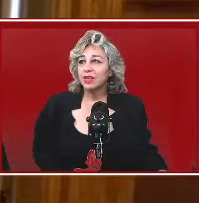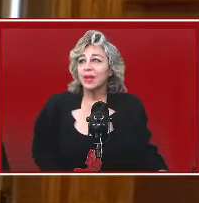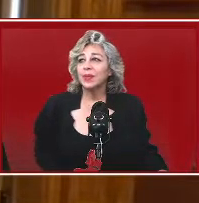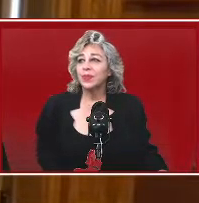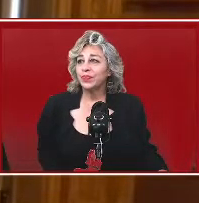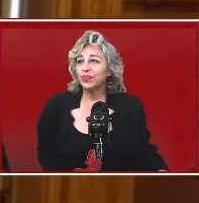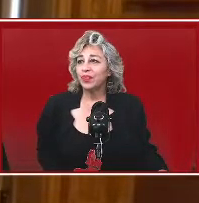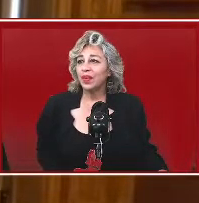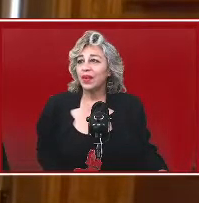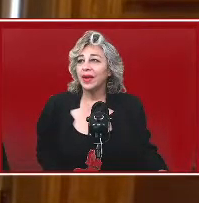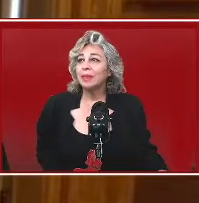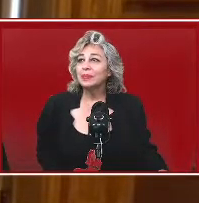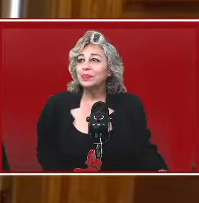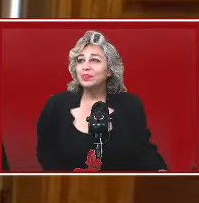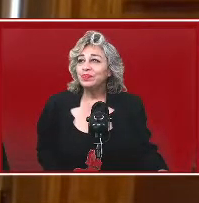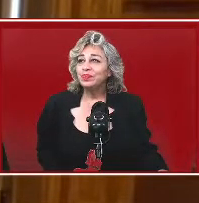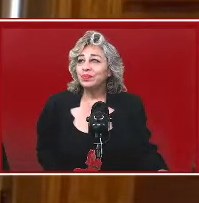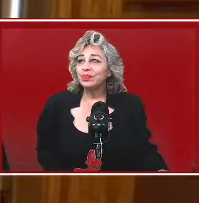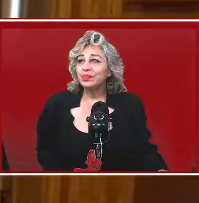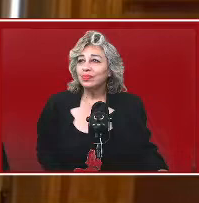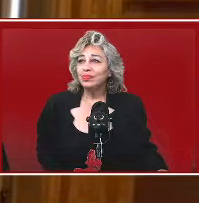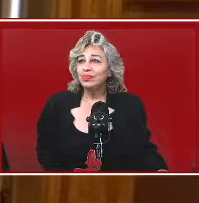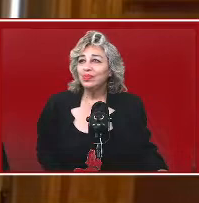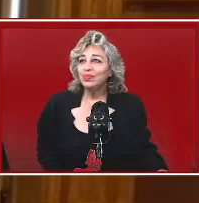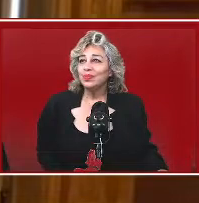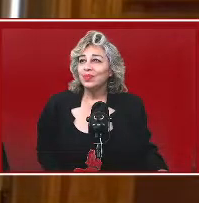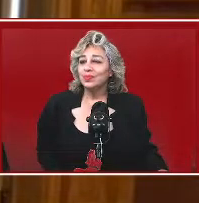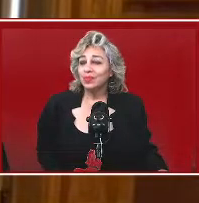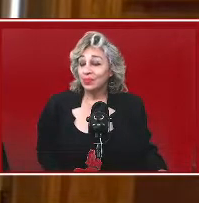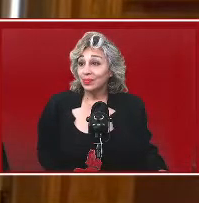There we go. Okay.